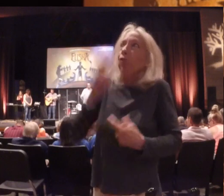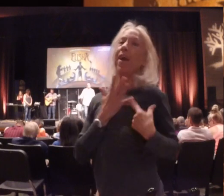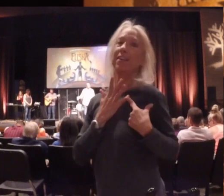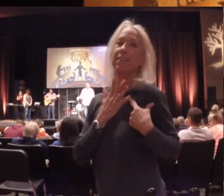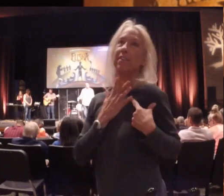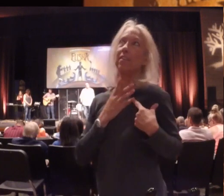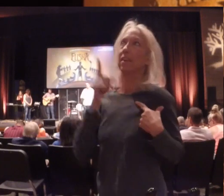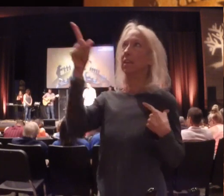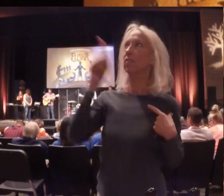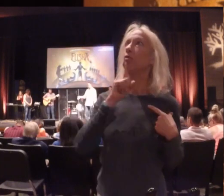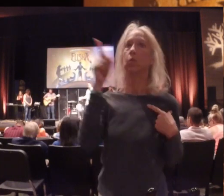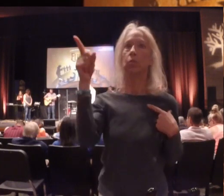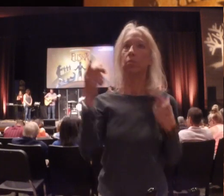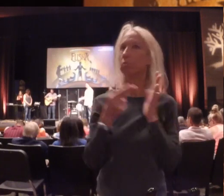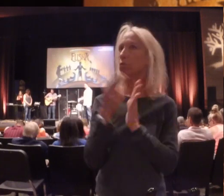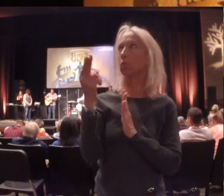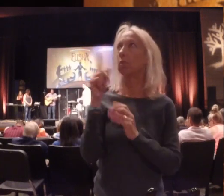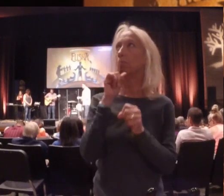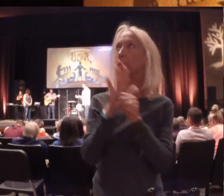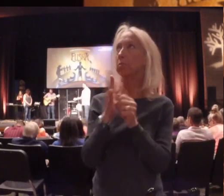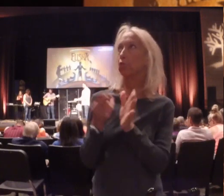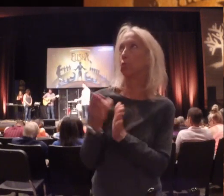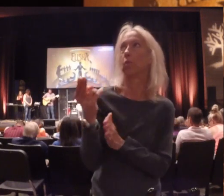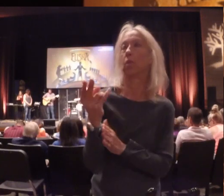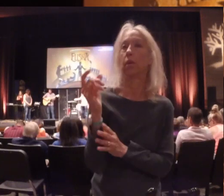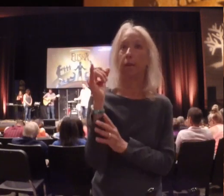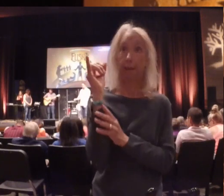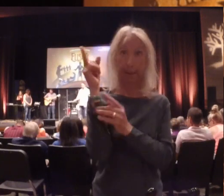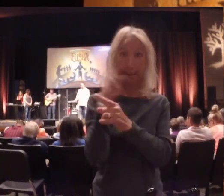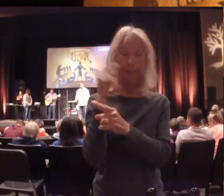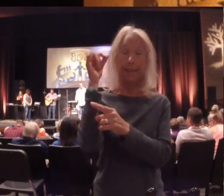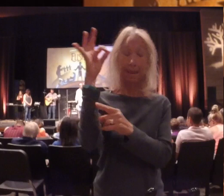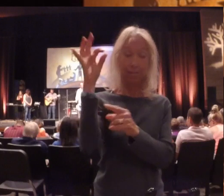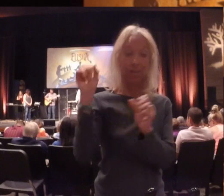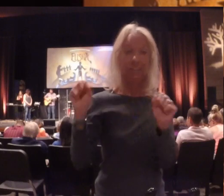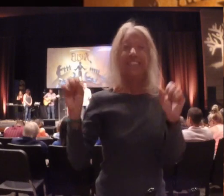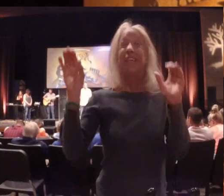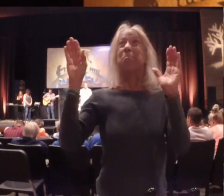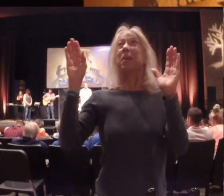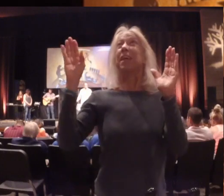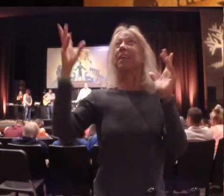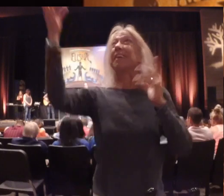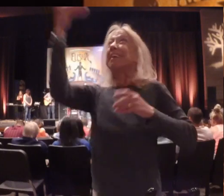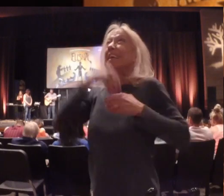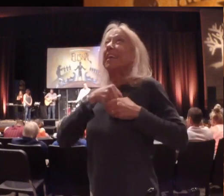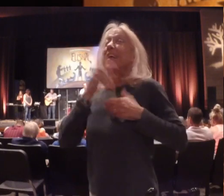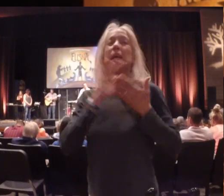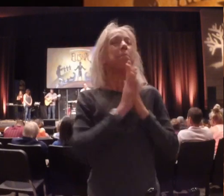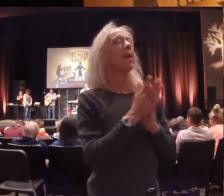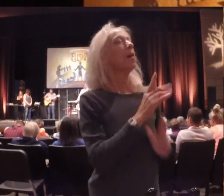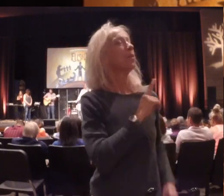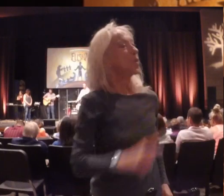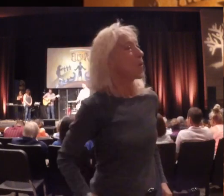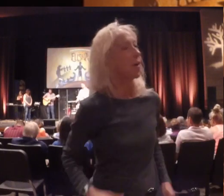faith. The Lord is true, and his promises are true, and he says that if we submit to him, he will be our Lord,